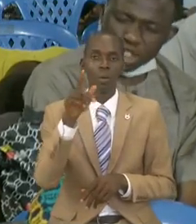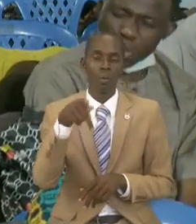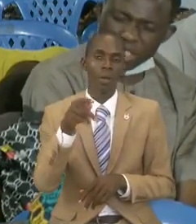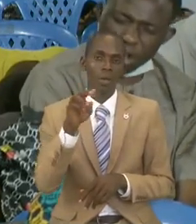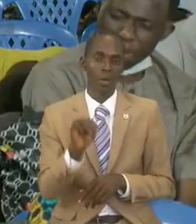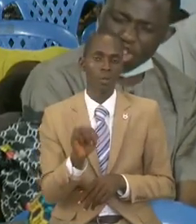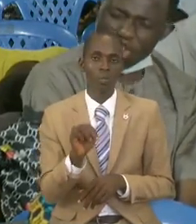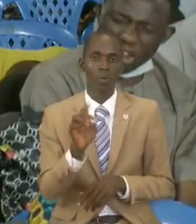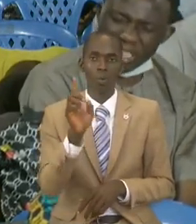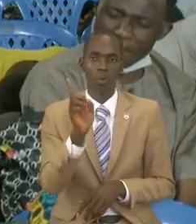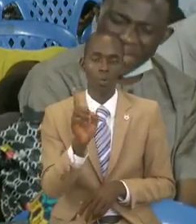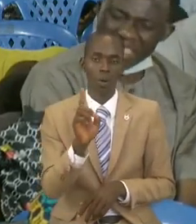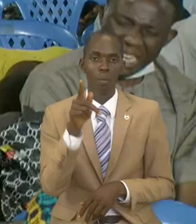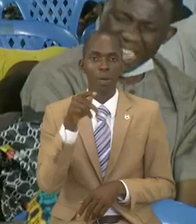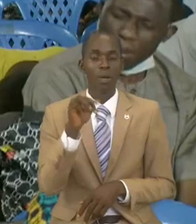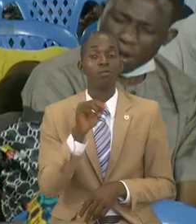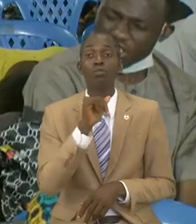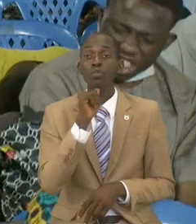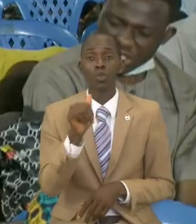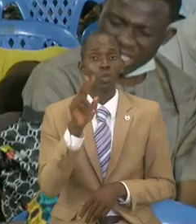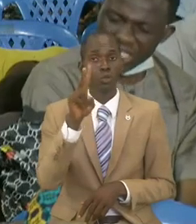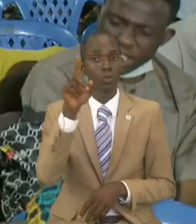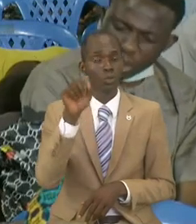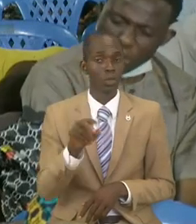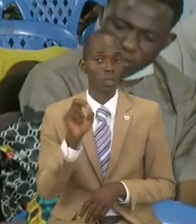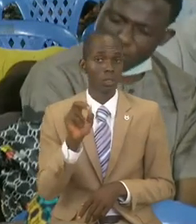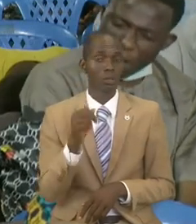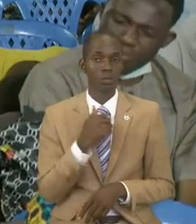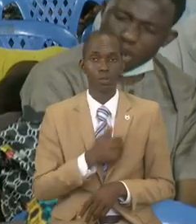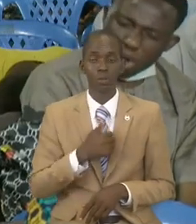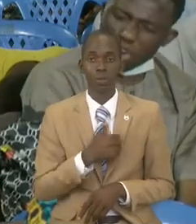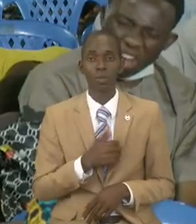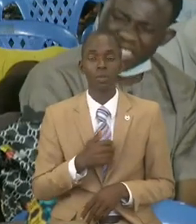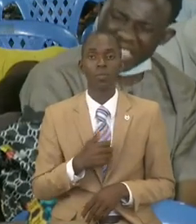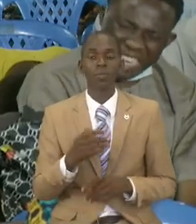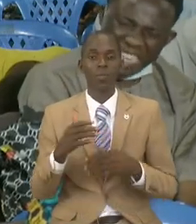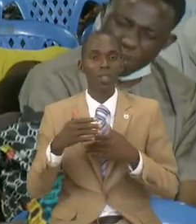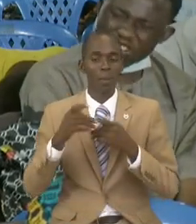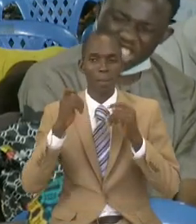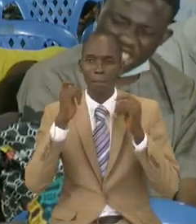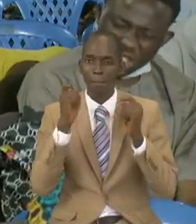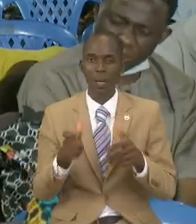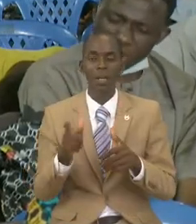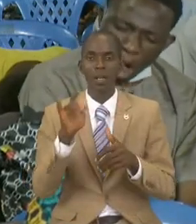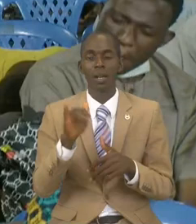p.m., not 2:30 again. Immediately after the